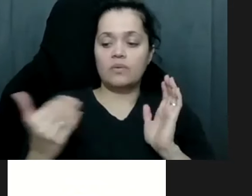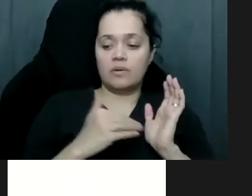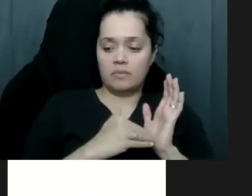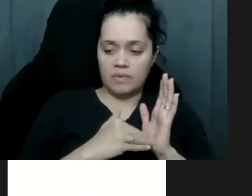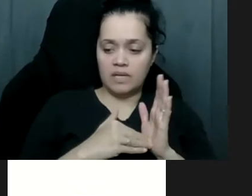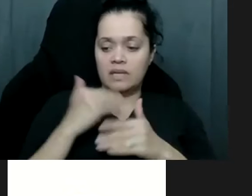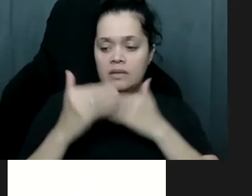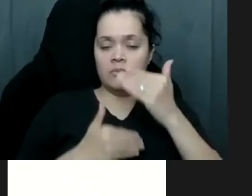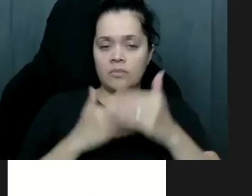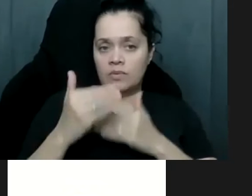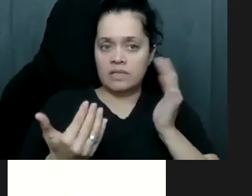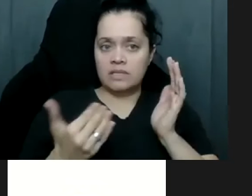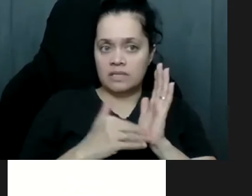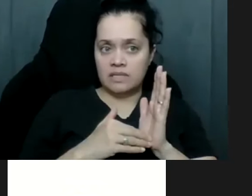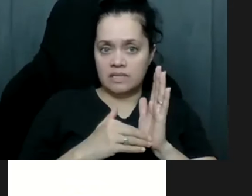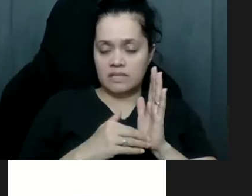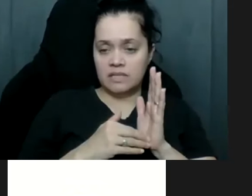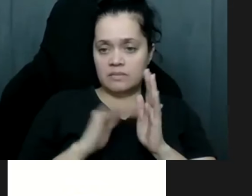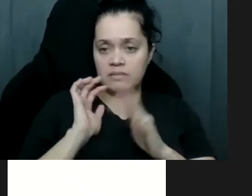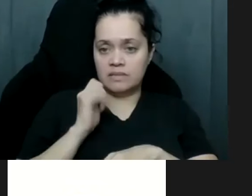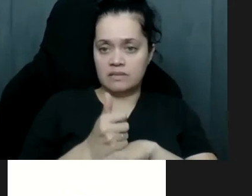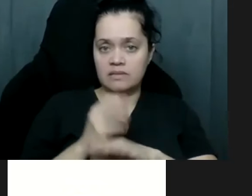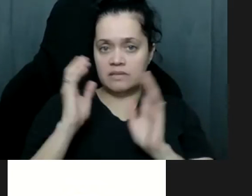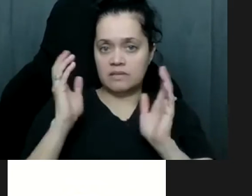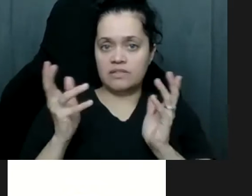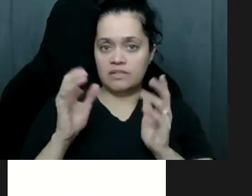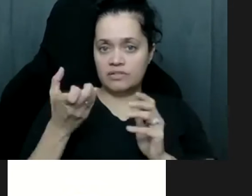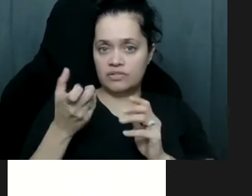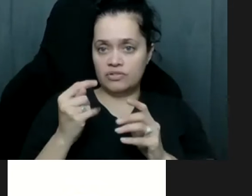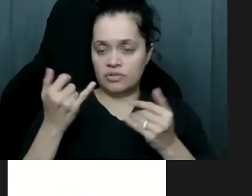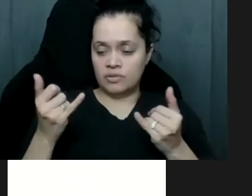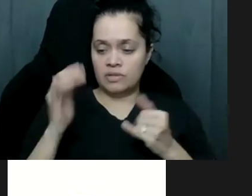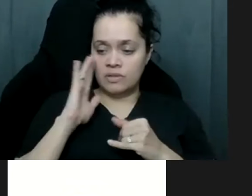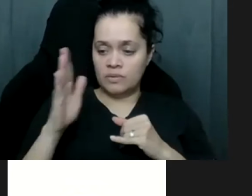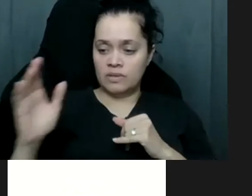our procedure. I'm going to put this in the chat right now.